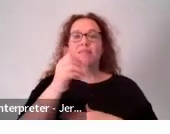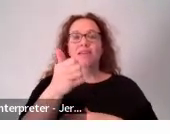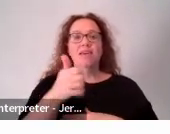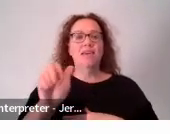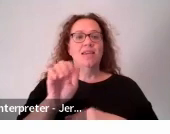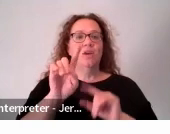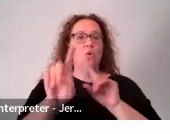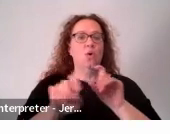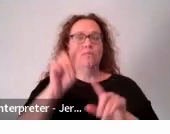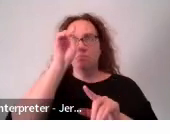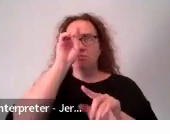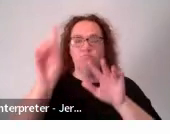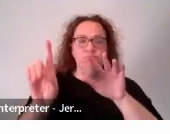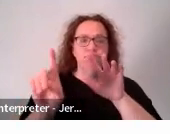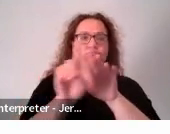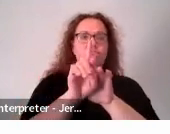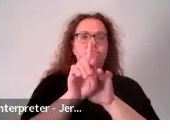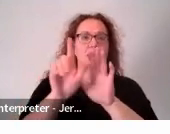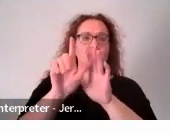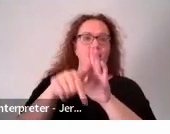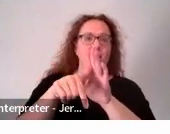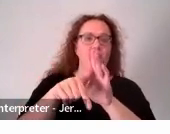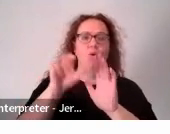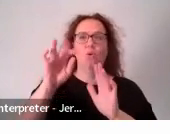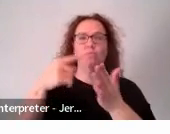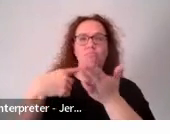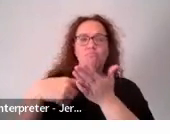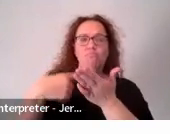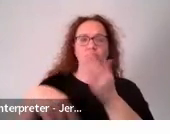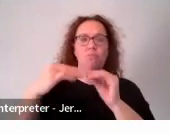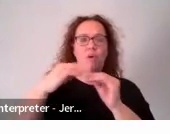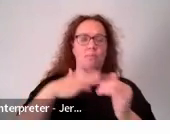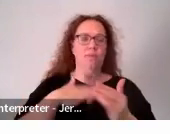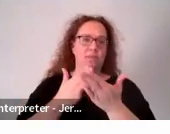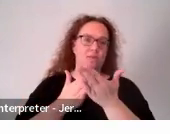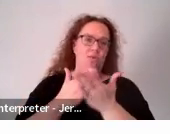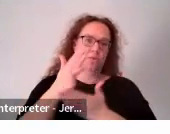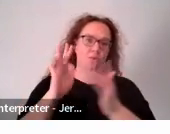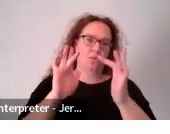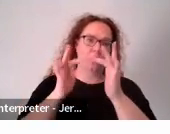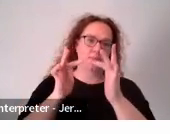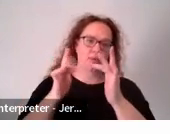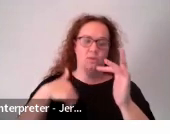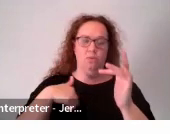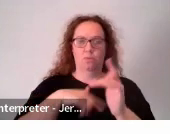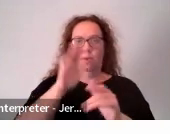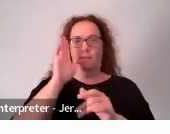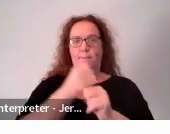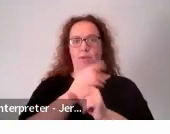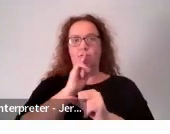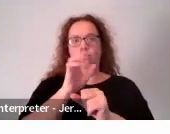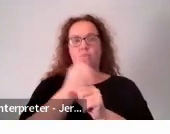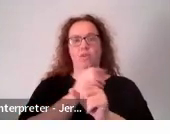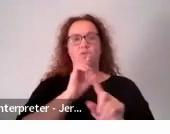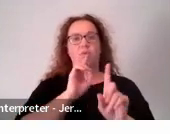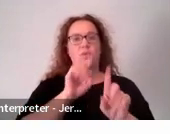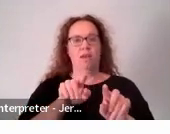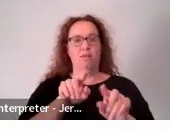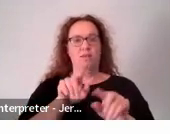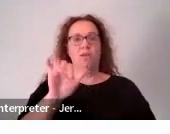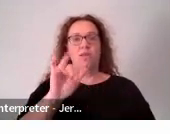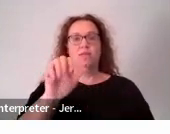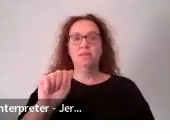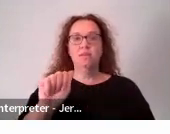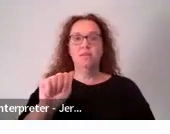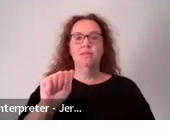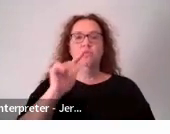questions come up later, you have things we didn't get to, please do send them through the website and we will make sure you get a prompt response. So Lisa,